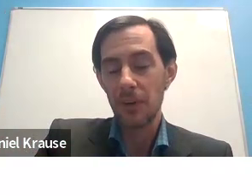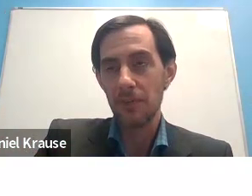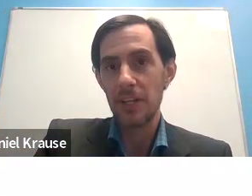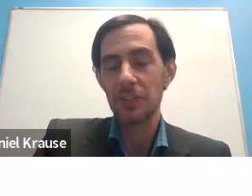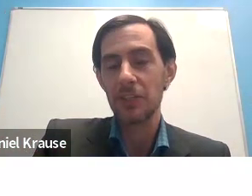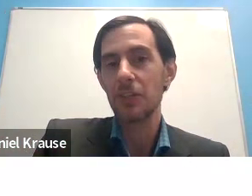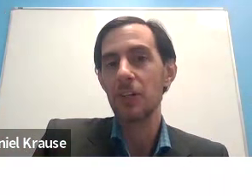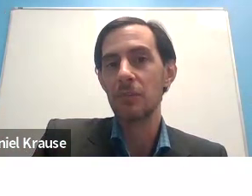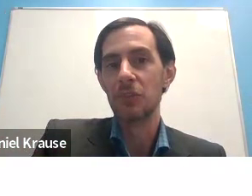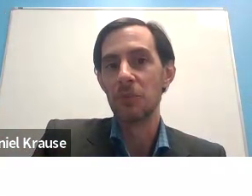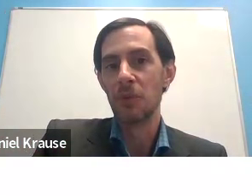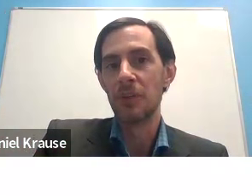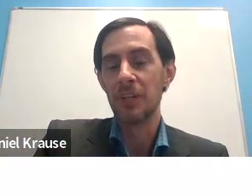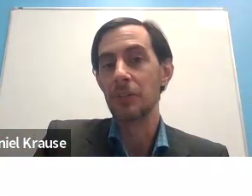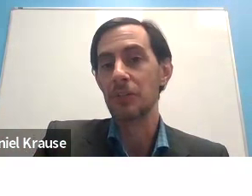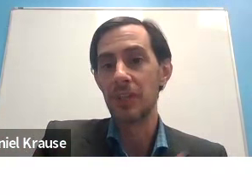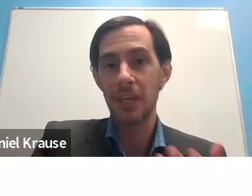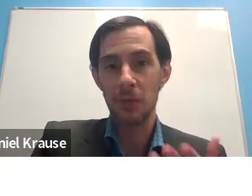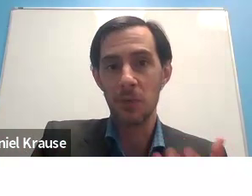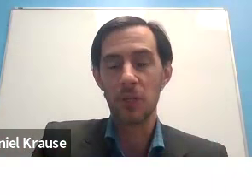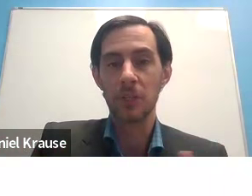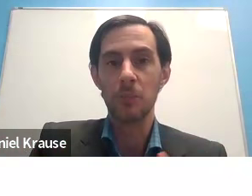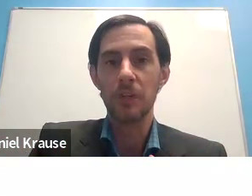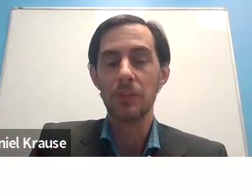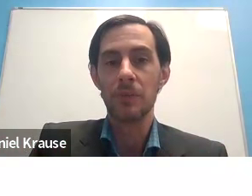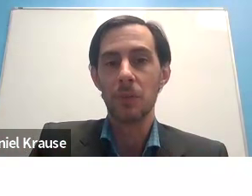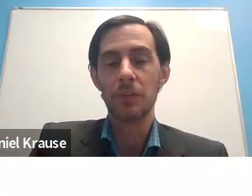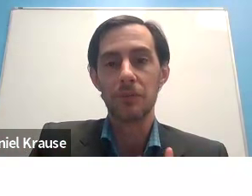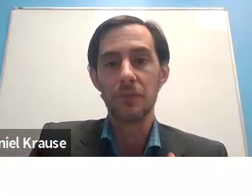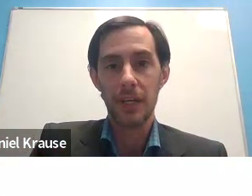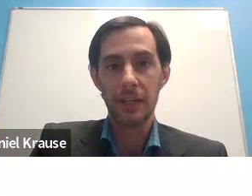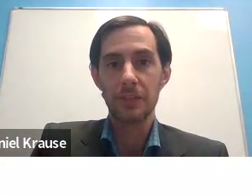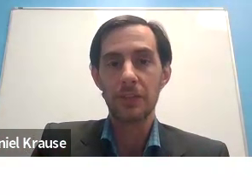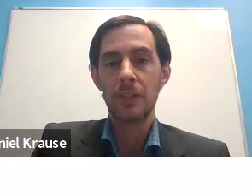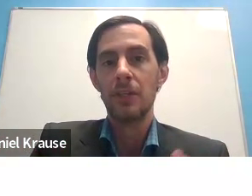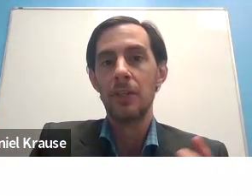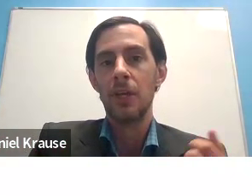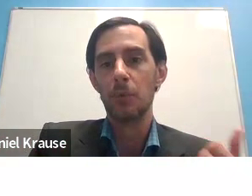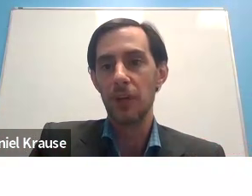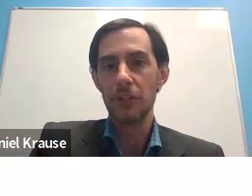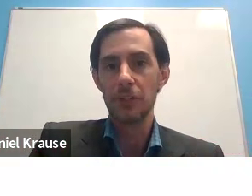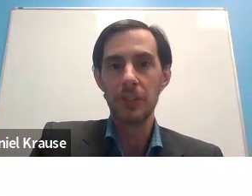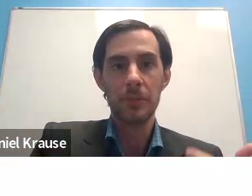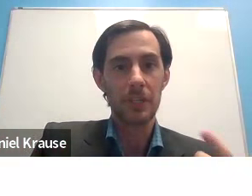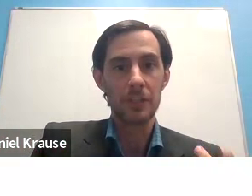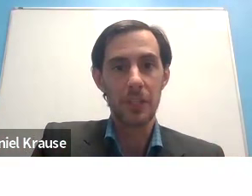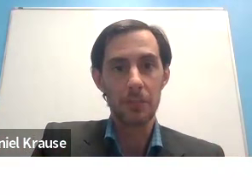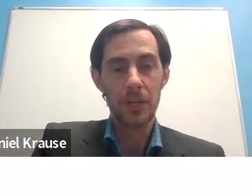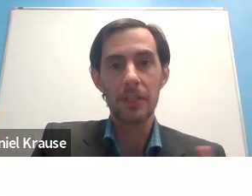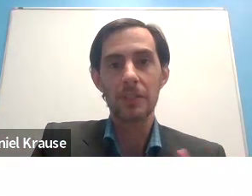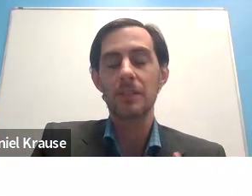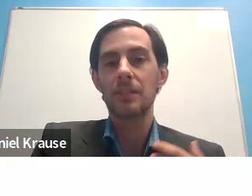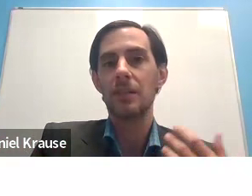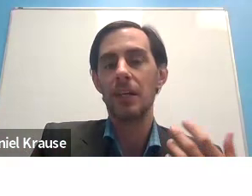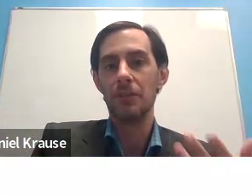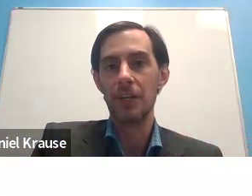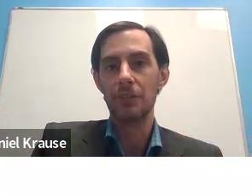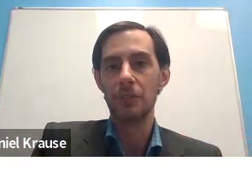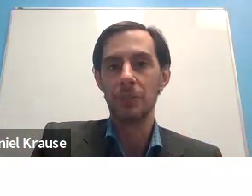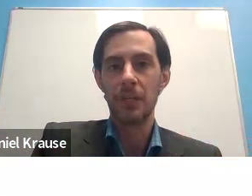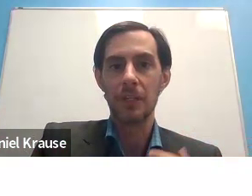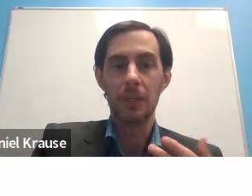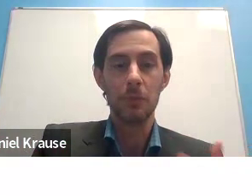3 phrases and terms are important to understand when you're working with someone that works in finance. A professional is someone that can sell a product.